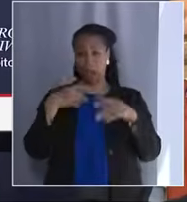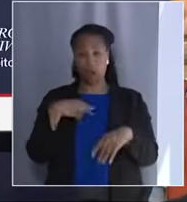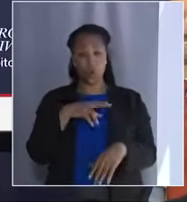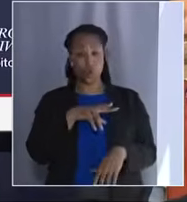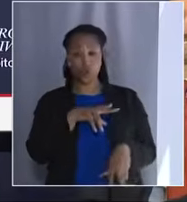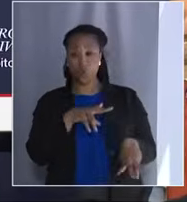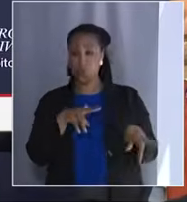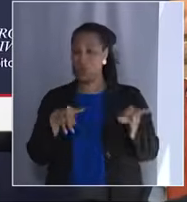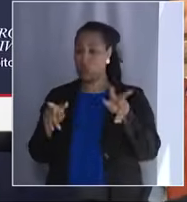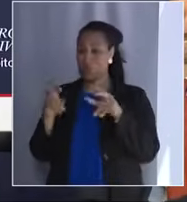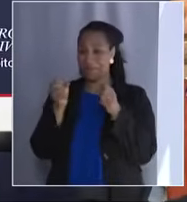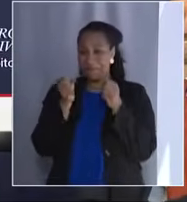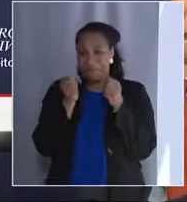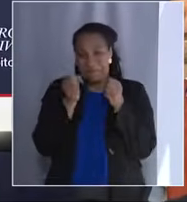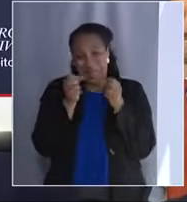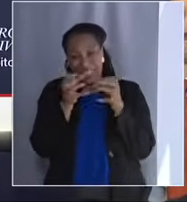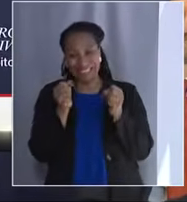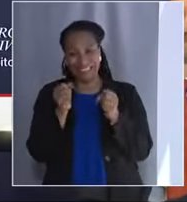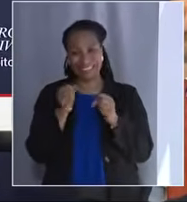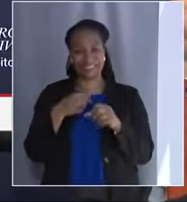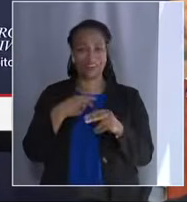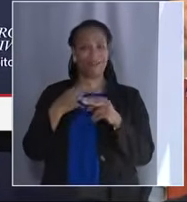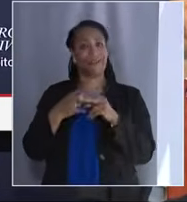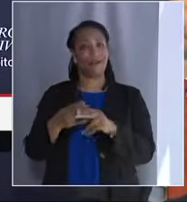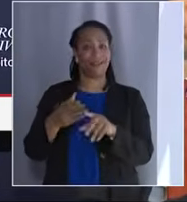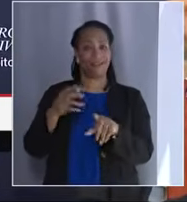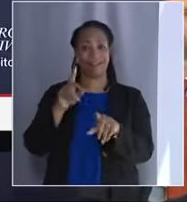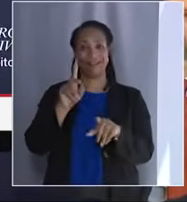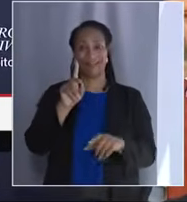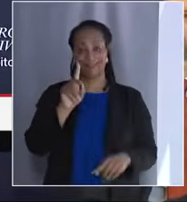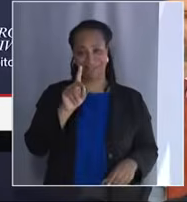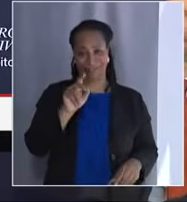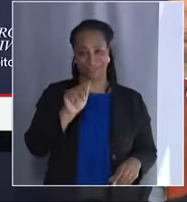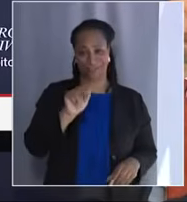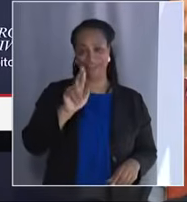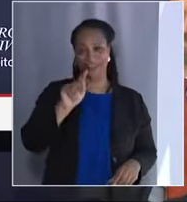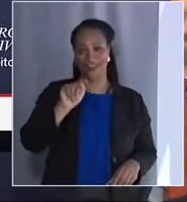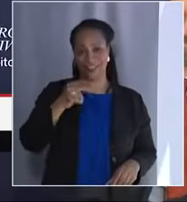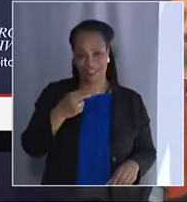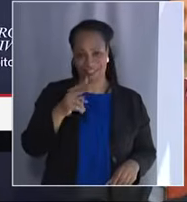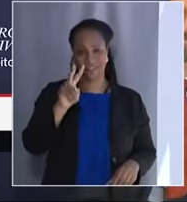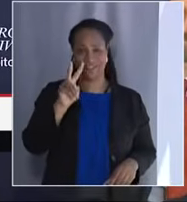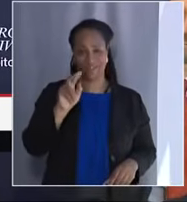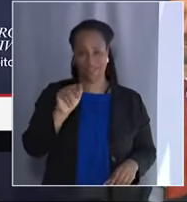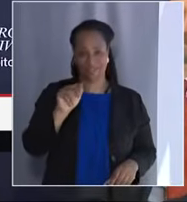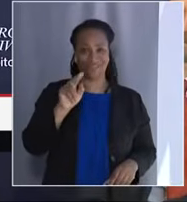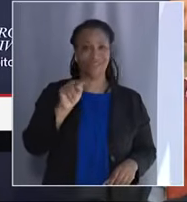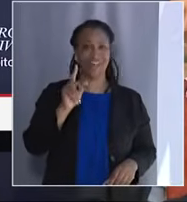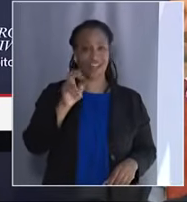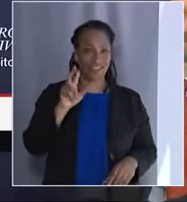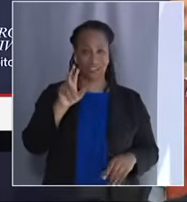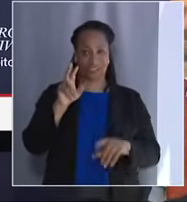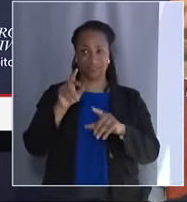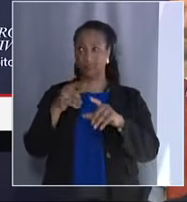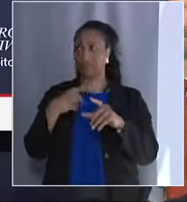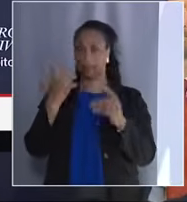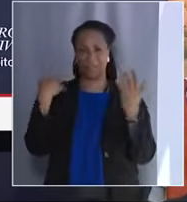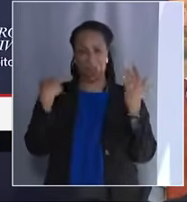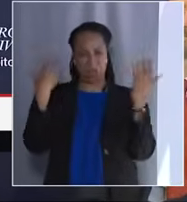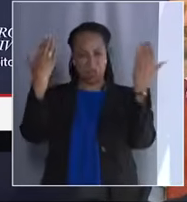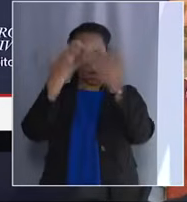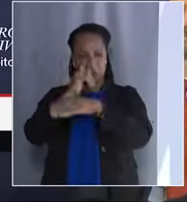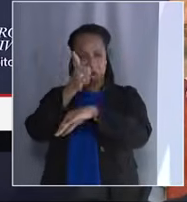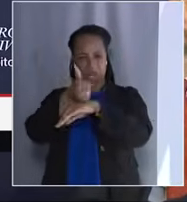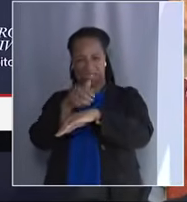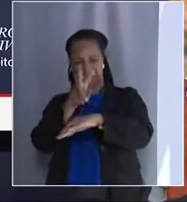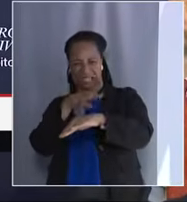building, but I think it has a brighter future ahead. And now with this edition, where